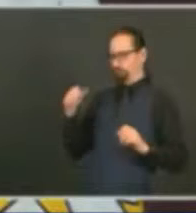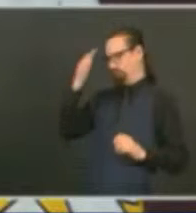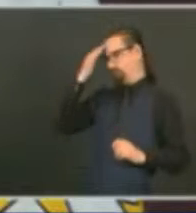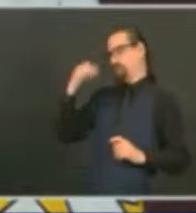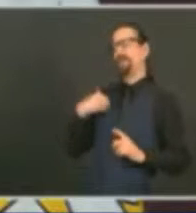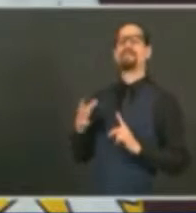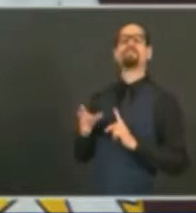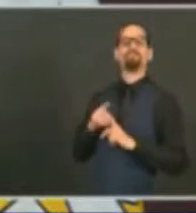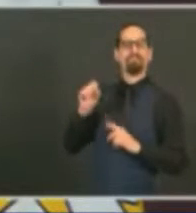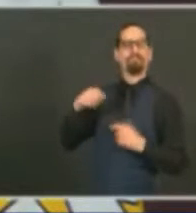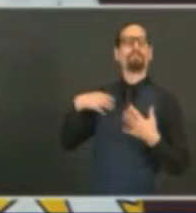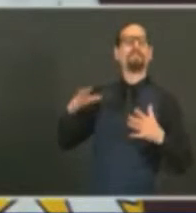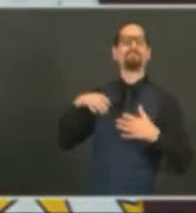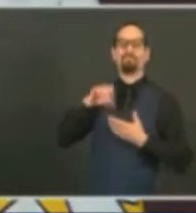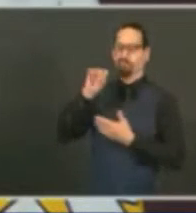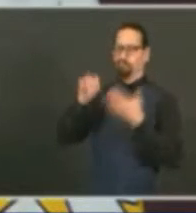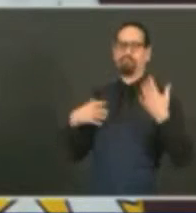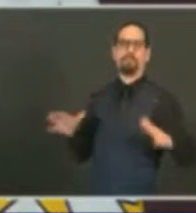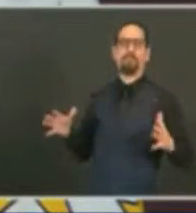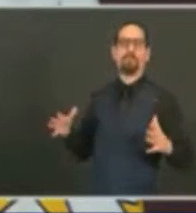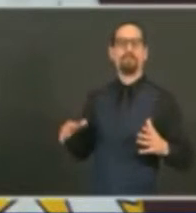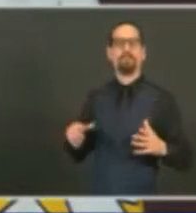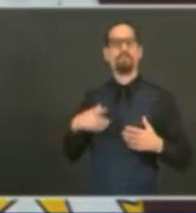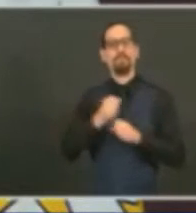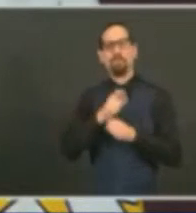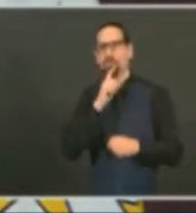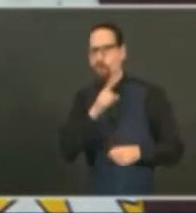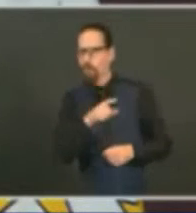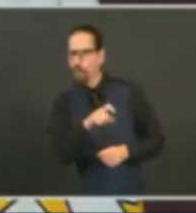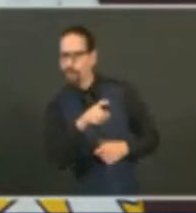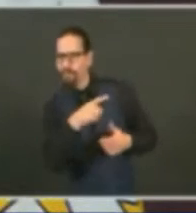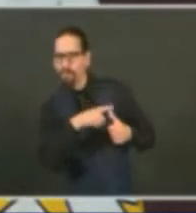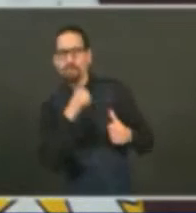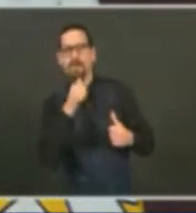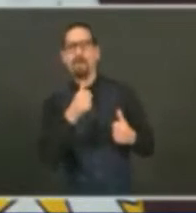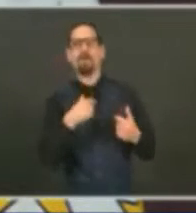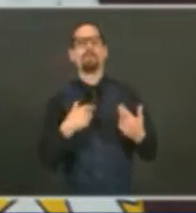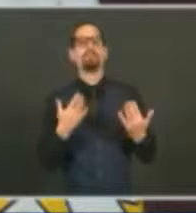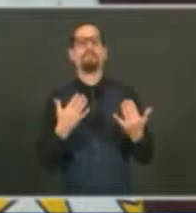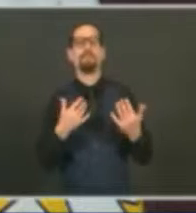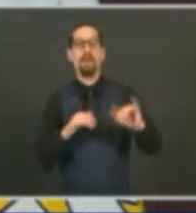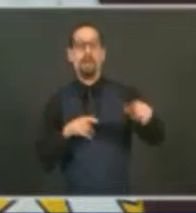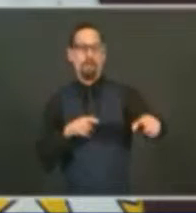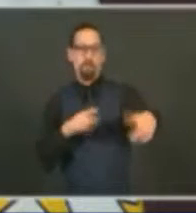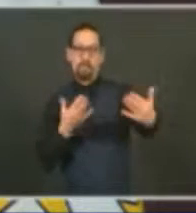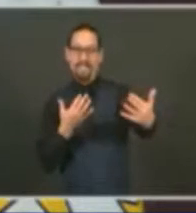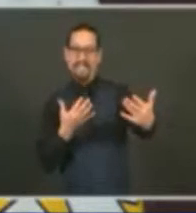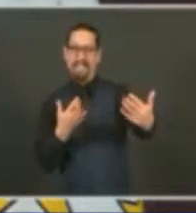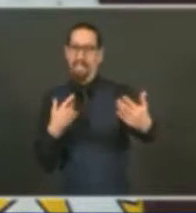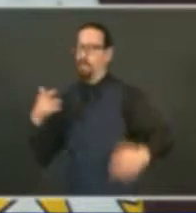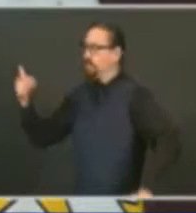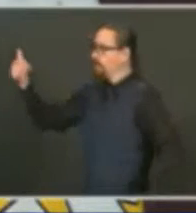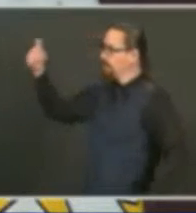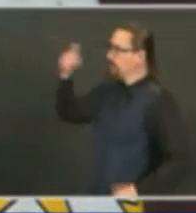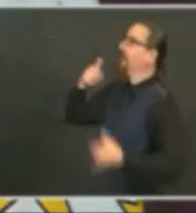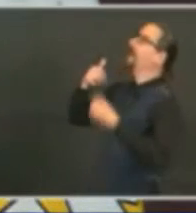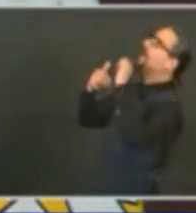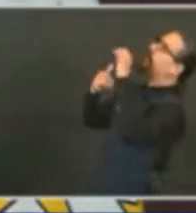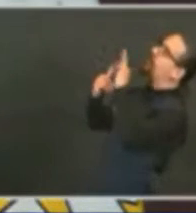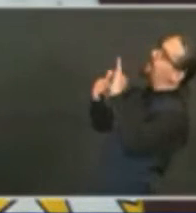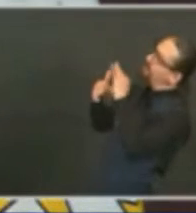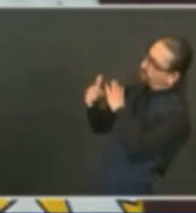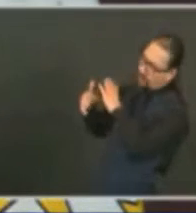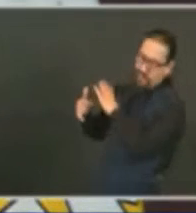are. We want to make sure people aren't waiting for us. They are taking action. First, accessing the testing that's